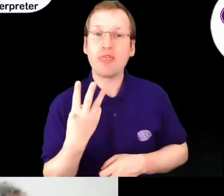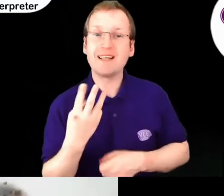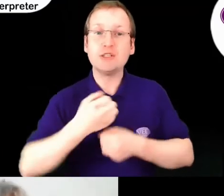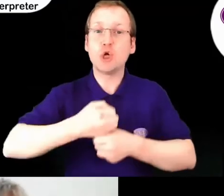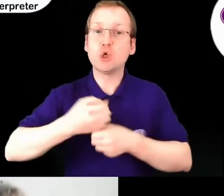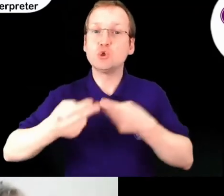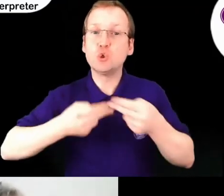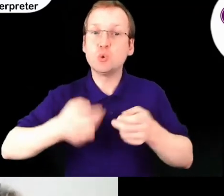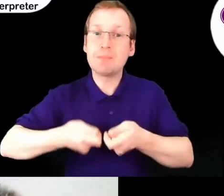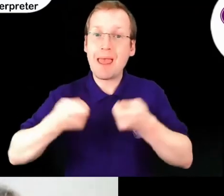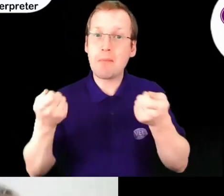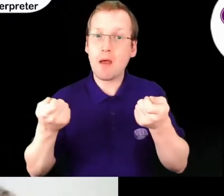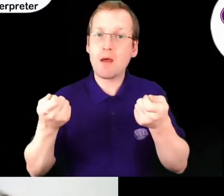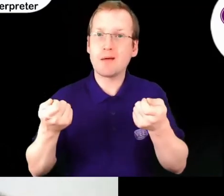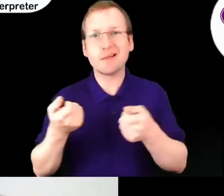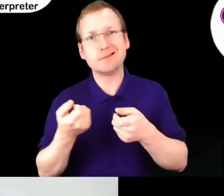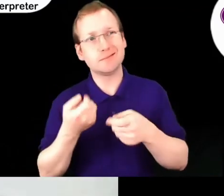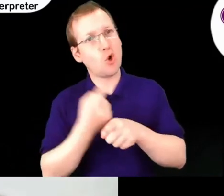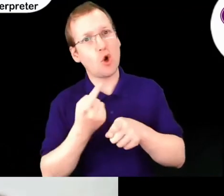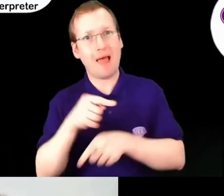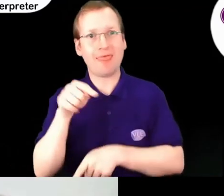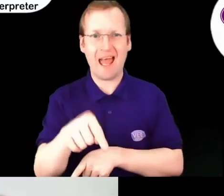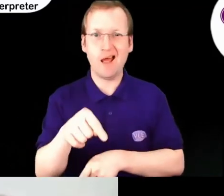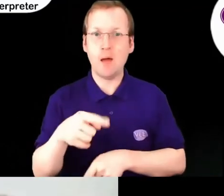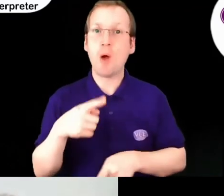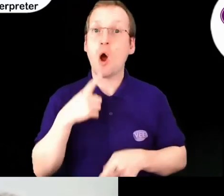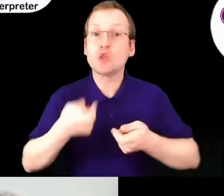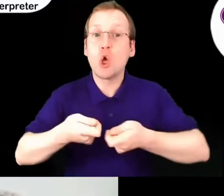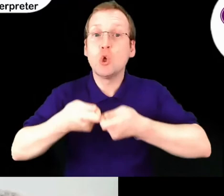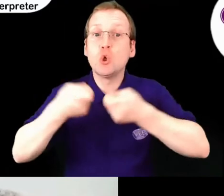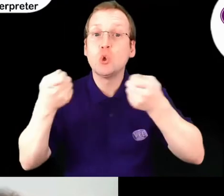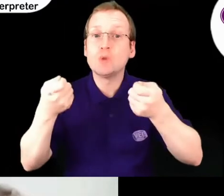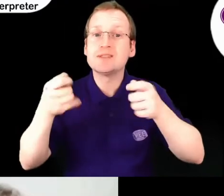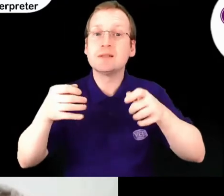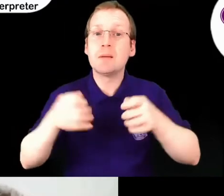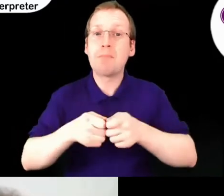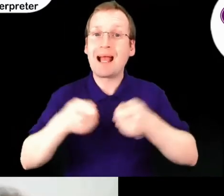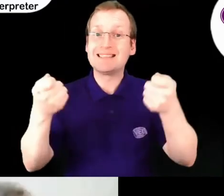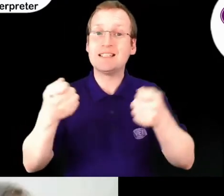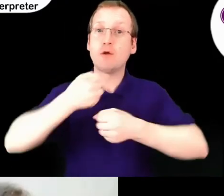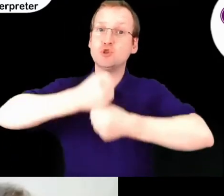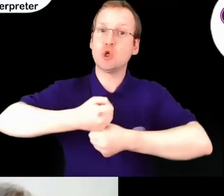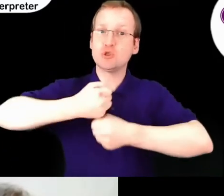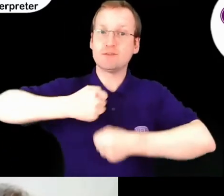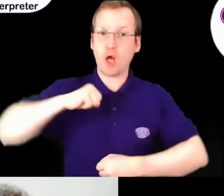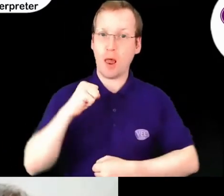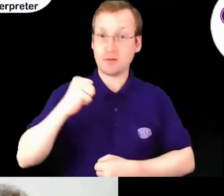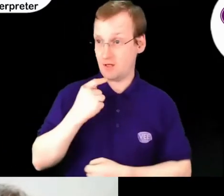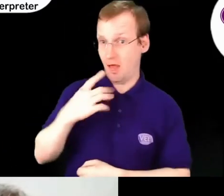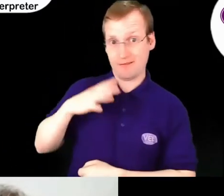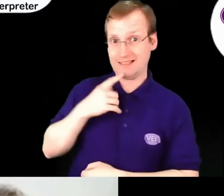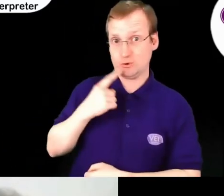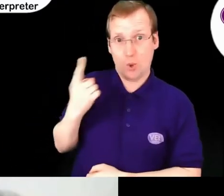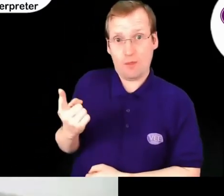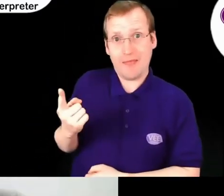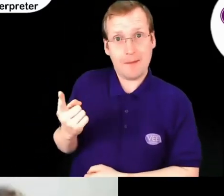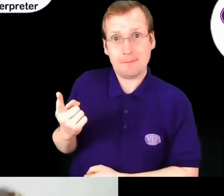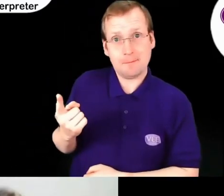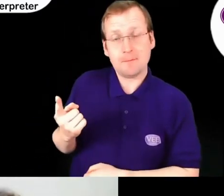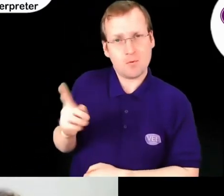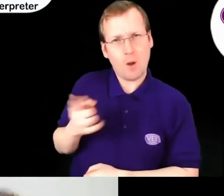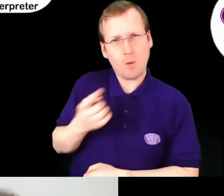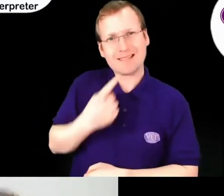the exception of the news magazine of the Church of Scotland. They knew, I told them what I was going to say. You know, I told